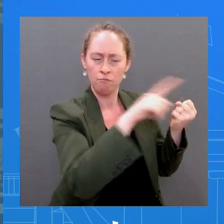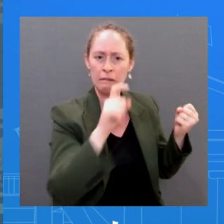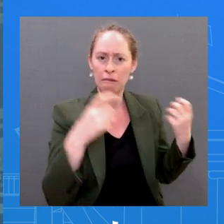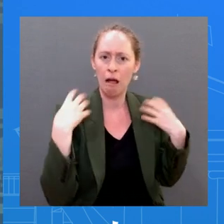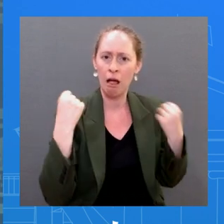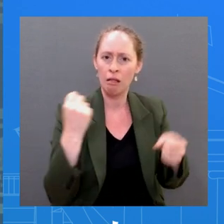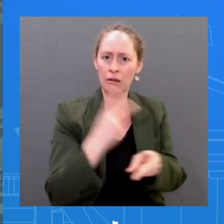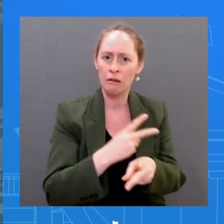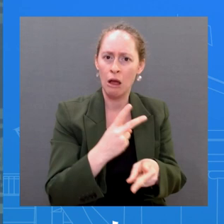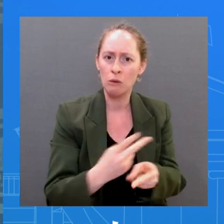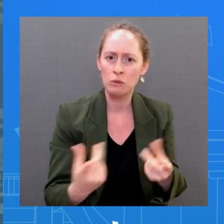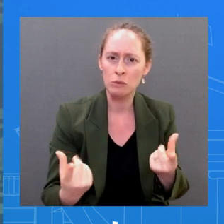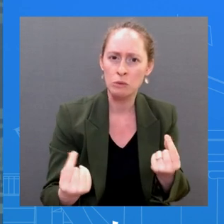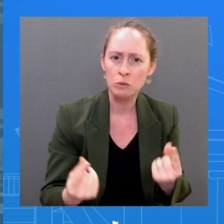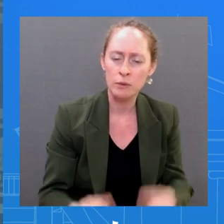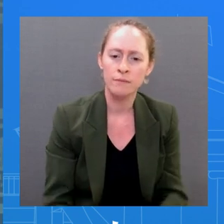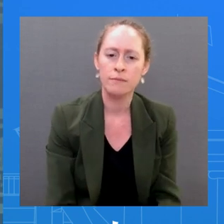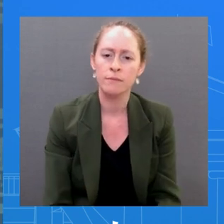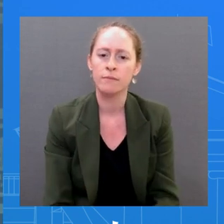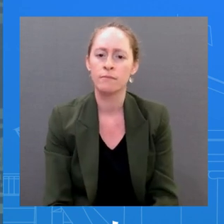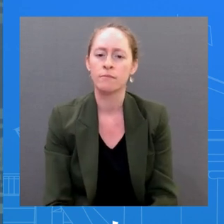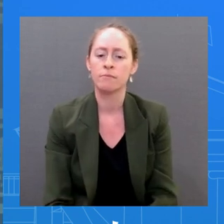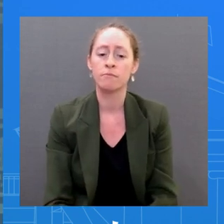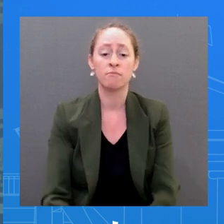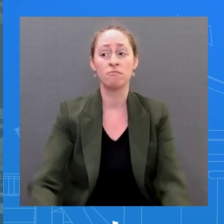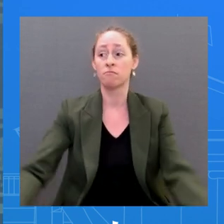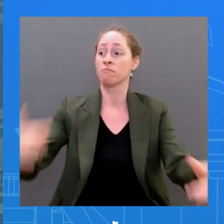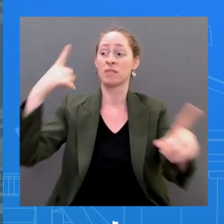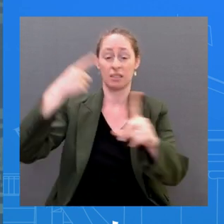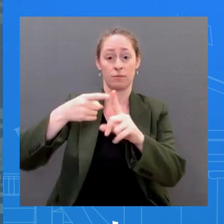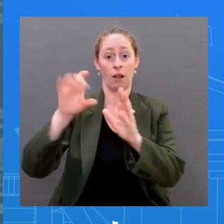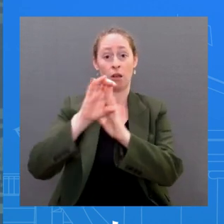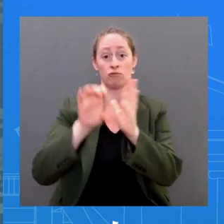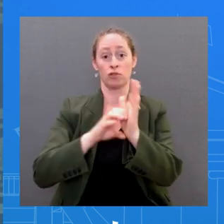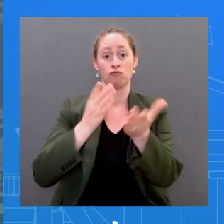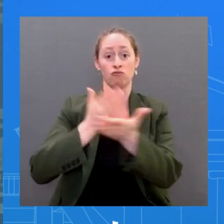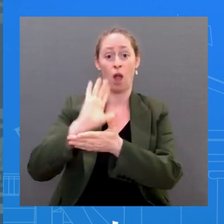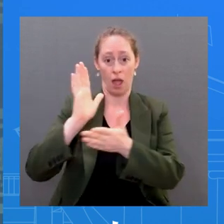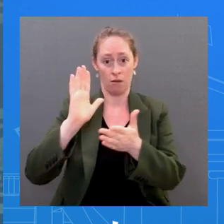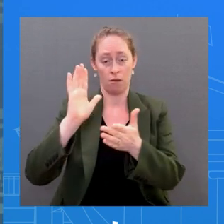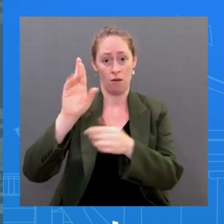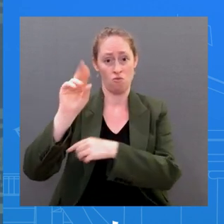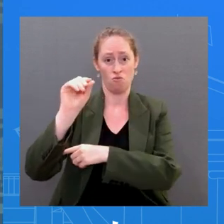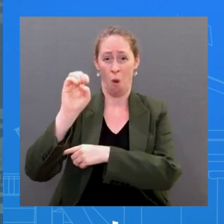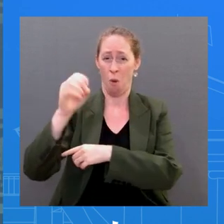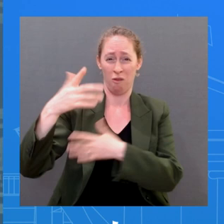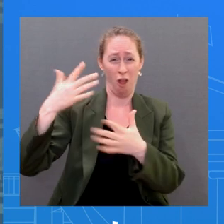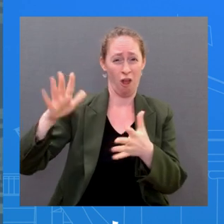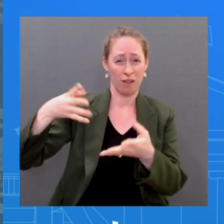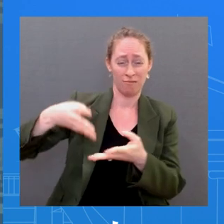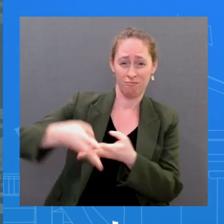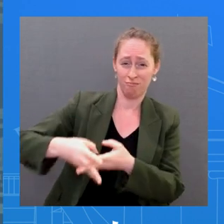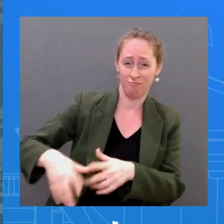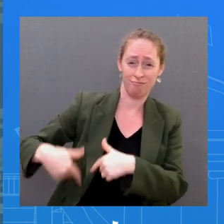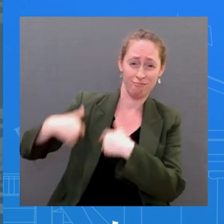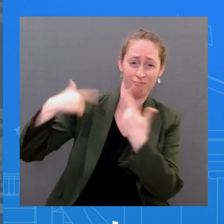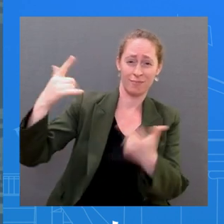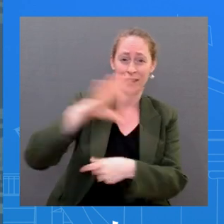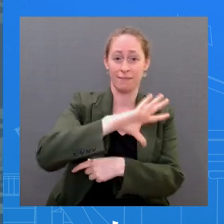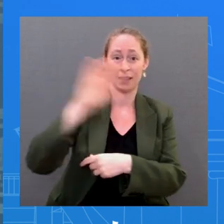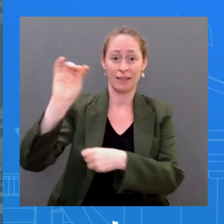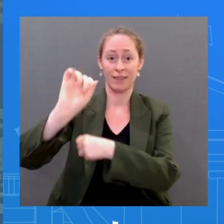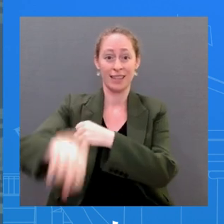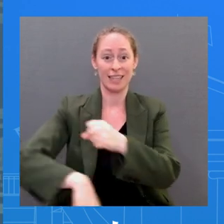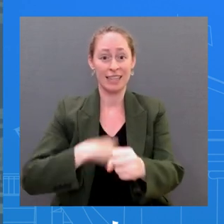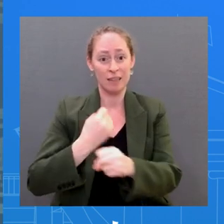Roe for nearly 50 years, ensuring that women can make their own choices about their lives and bodies and families is something that the president and the